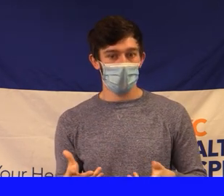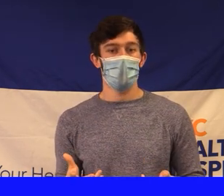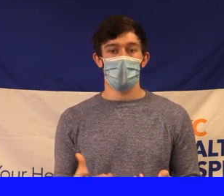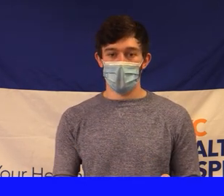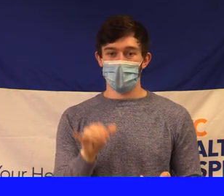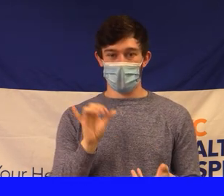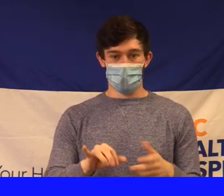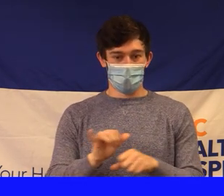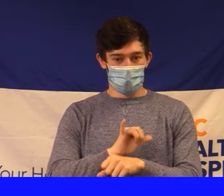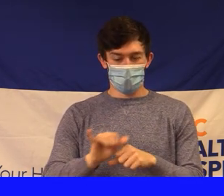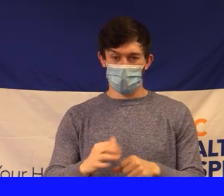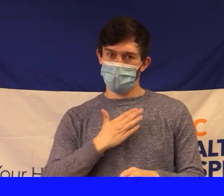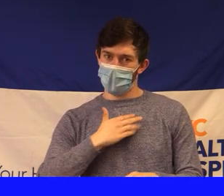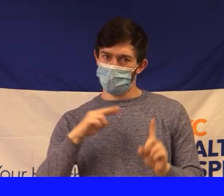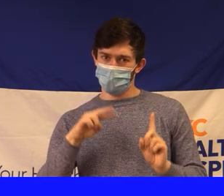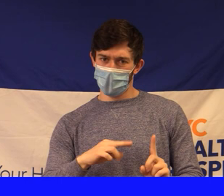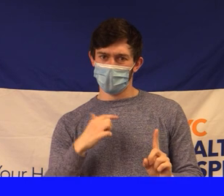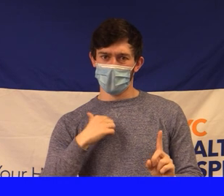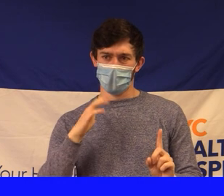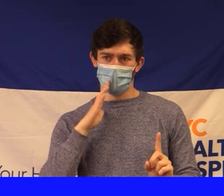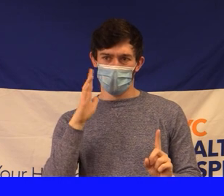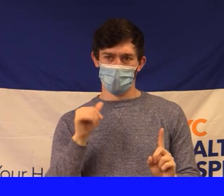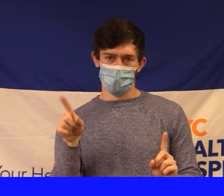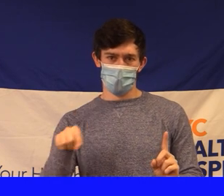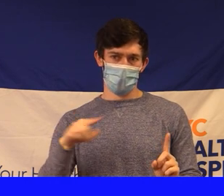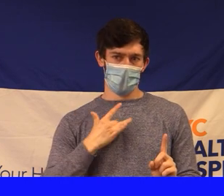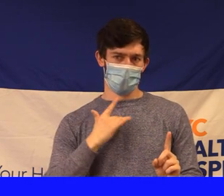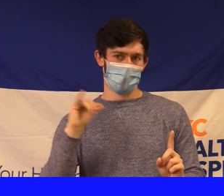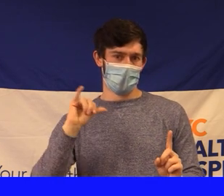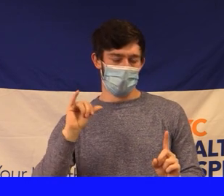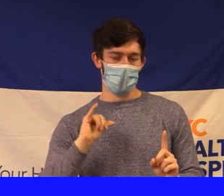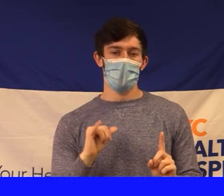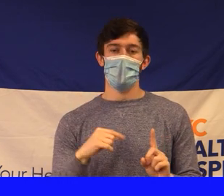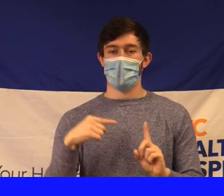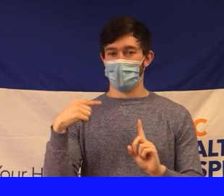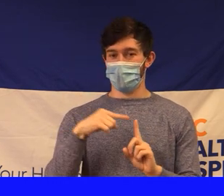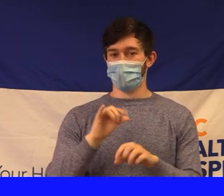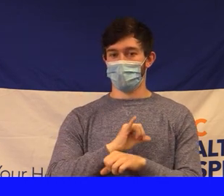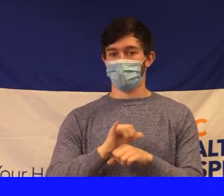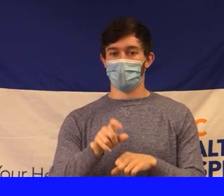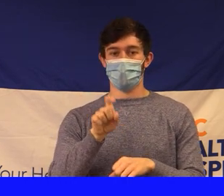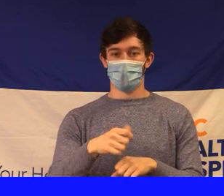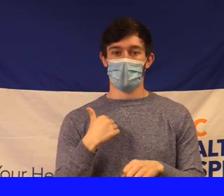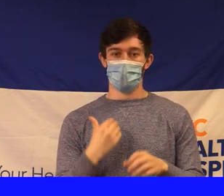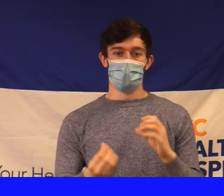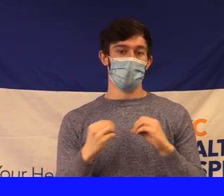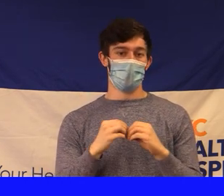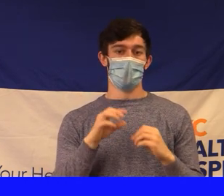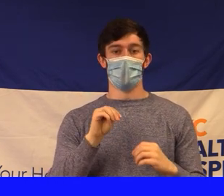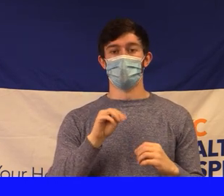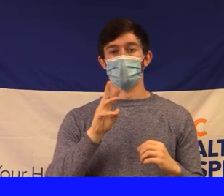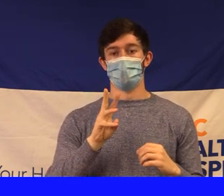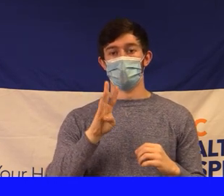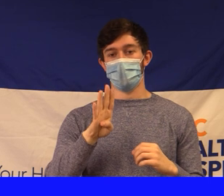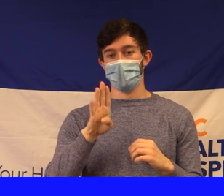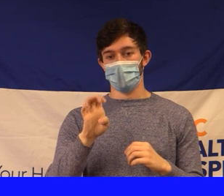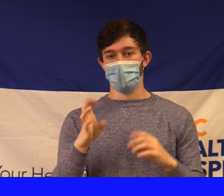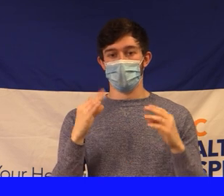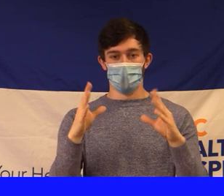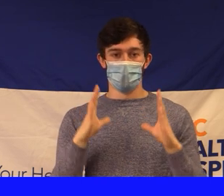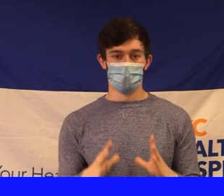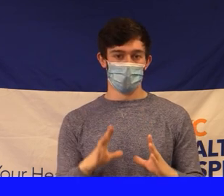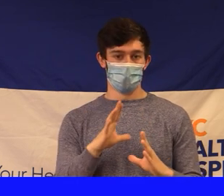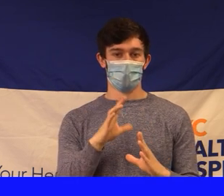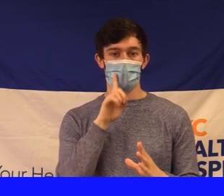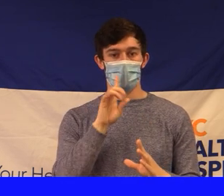industry, in my view, and I think, you know, I hope the board's view, that should have more MWBE vendors and should be, you know, a